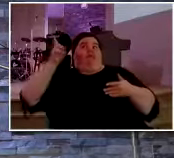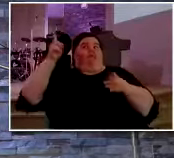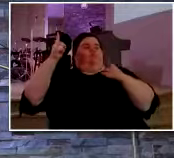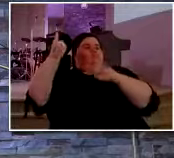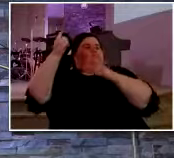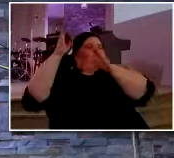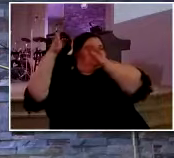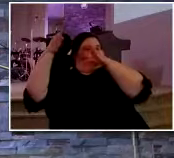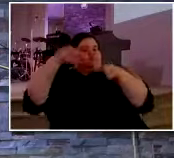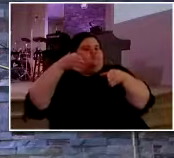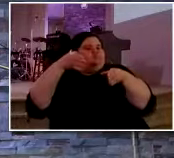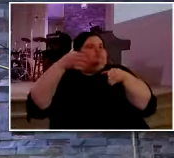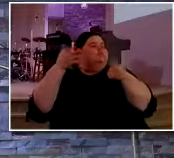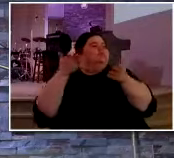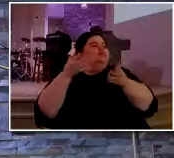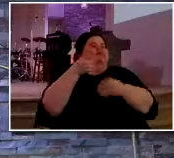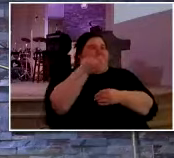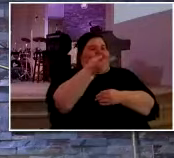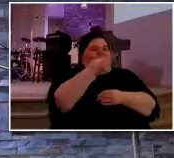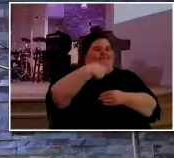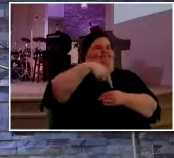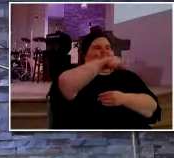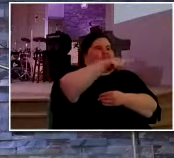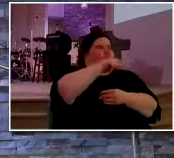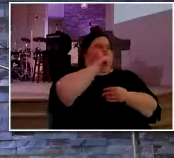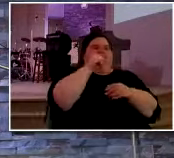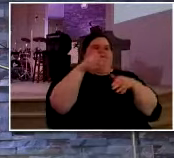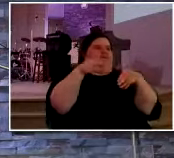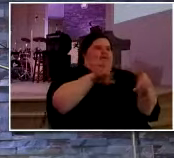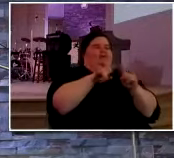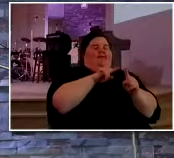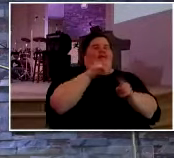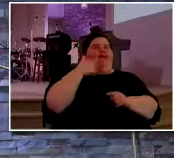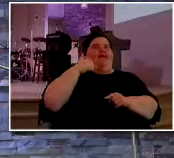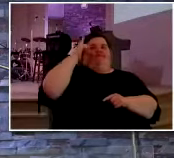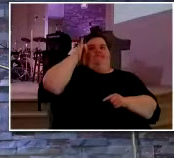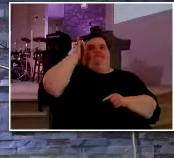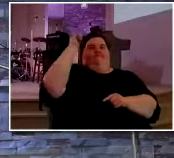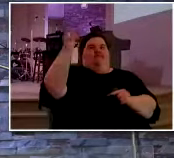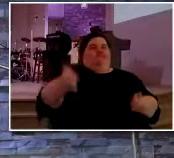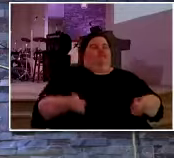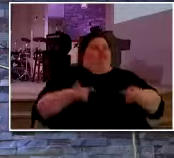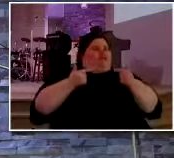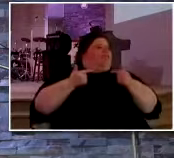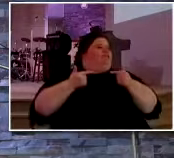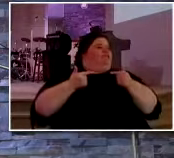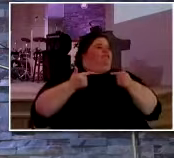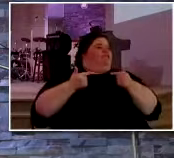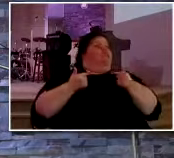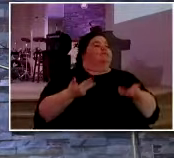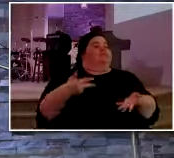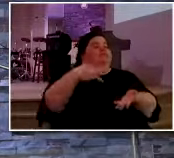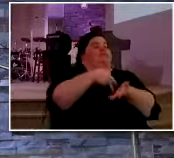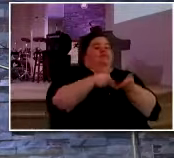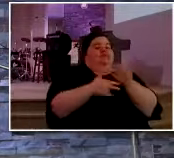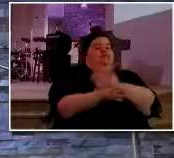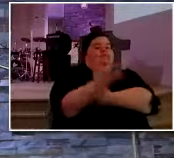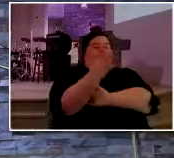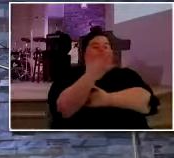perish, but that we would have everlasting life. Would you stand this morning?